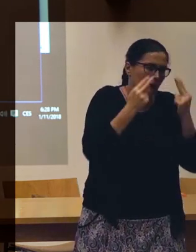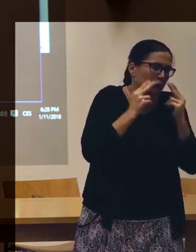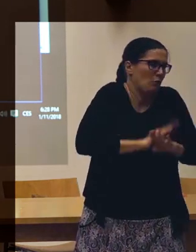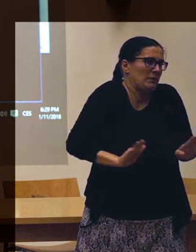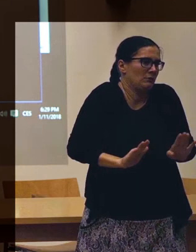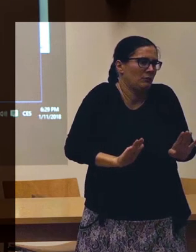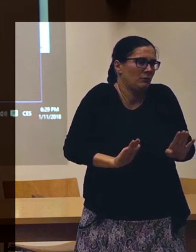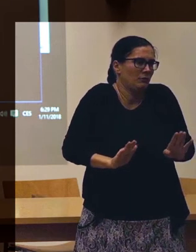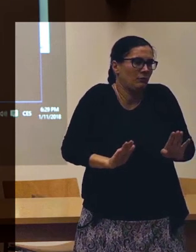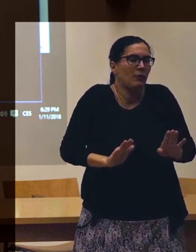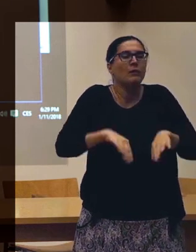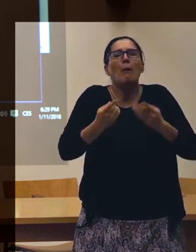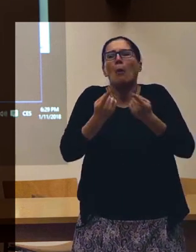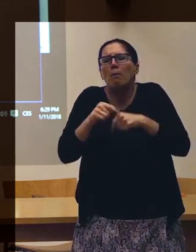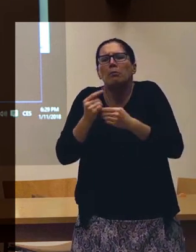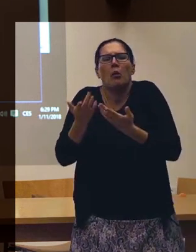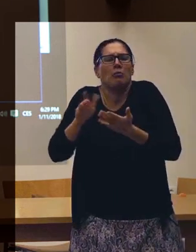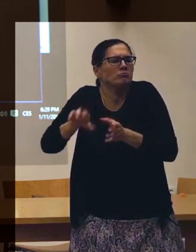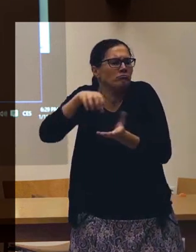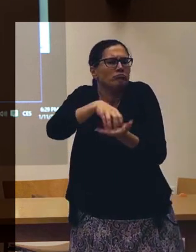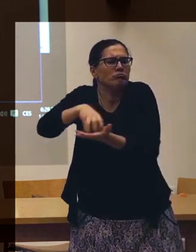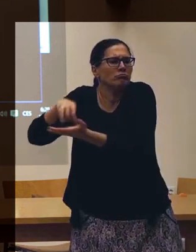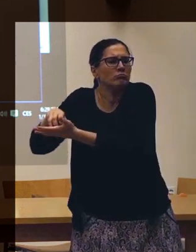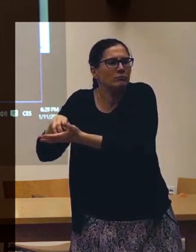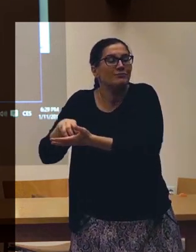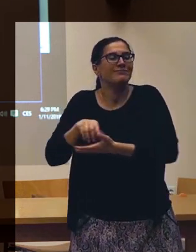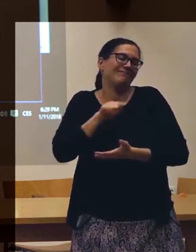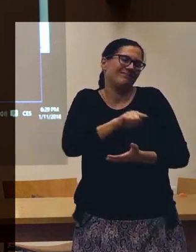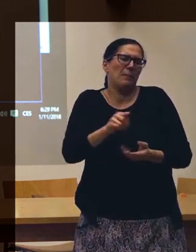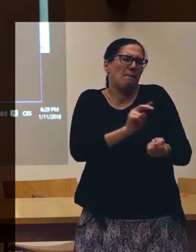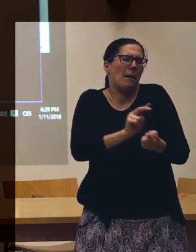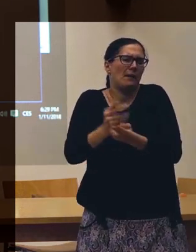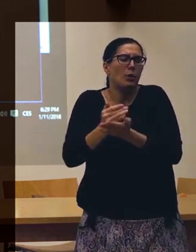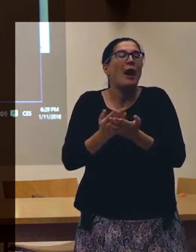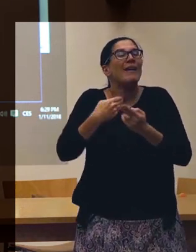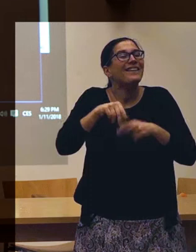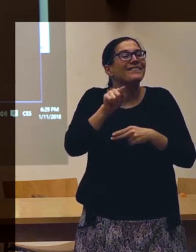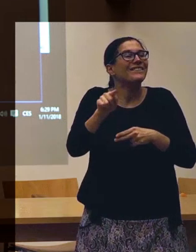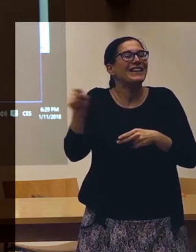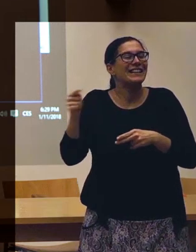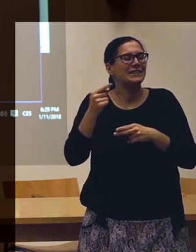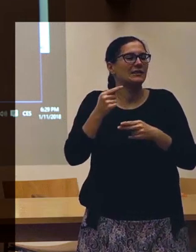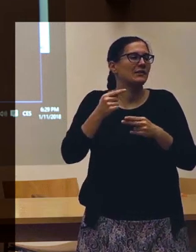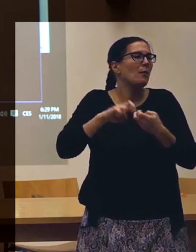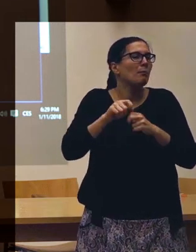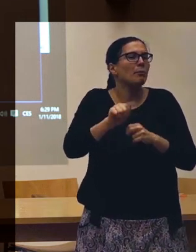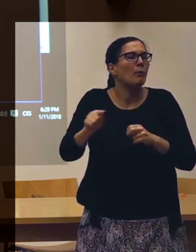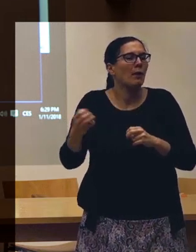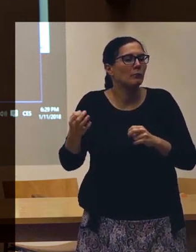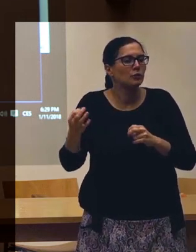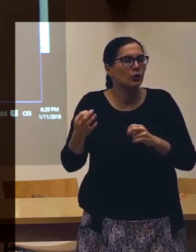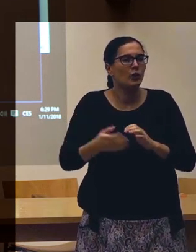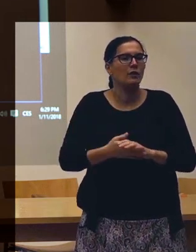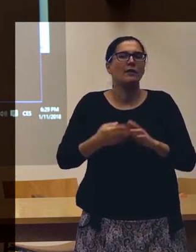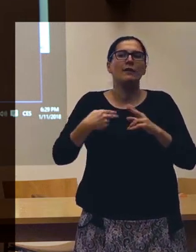kids. But it's most of the time of this program, they have a that's problematic of the perception on the